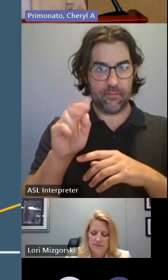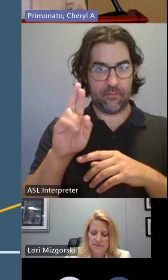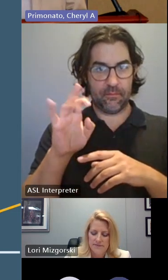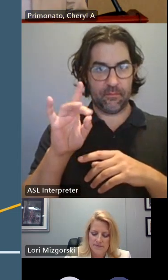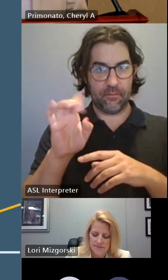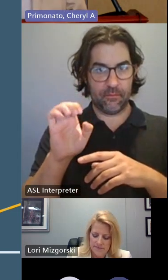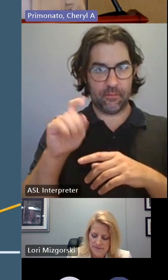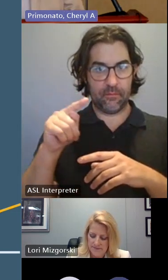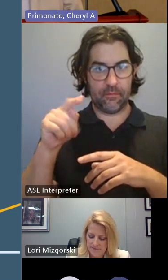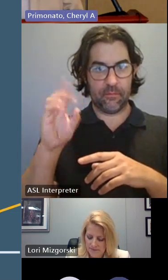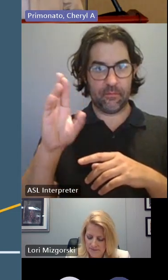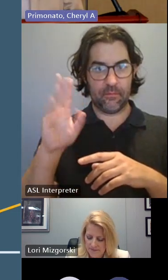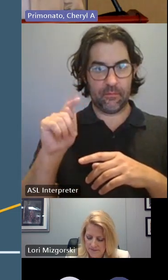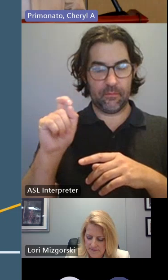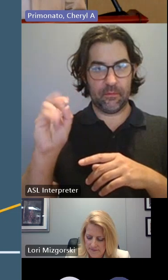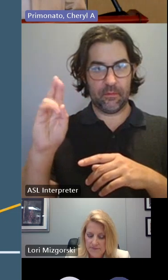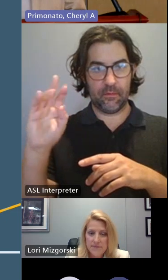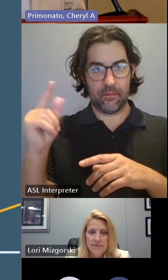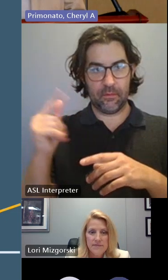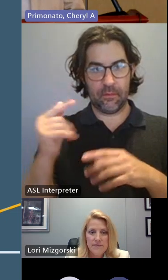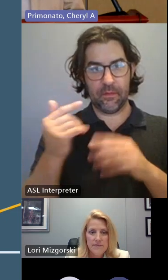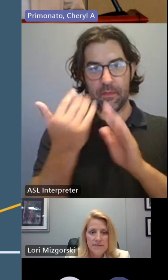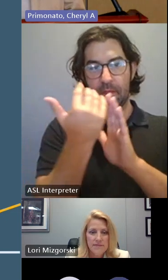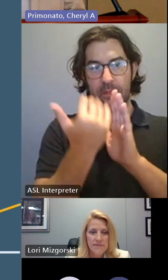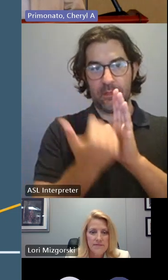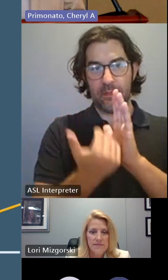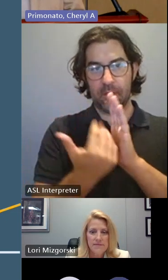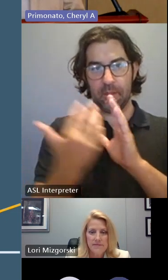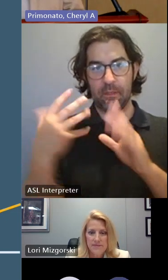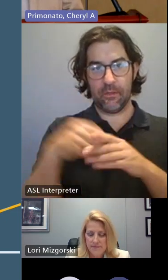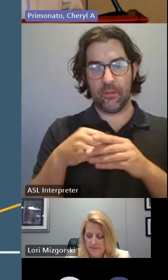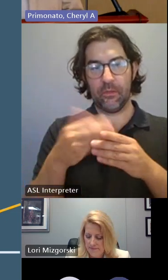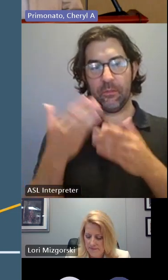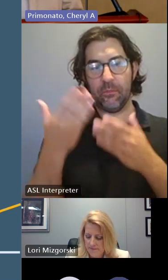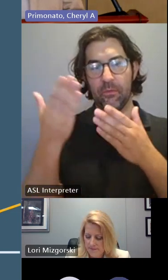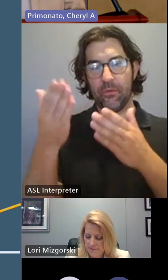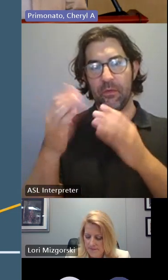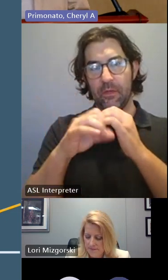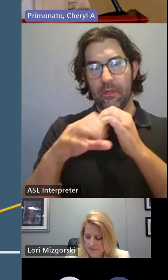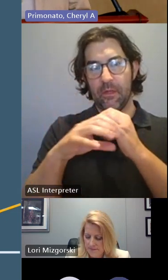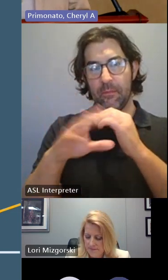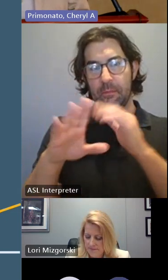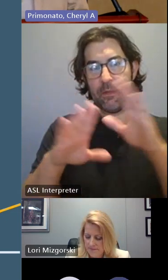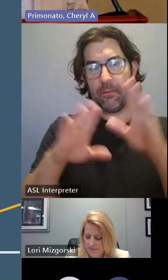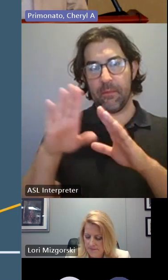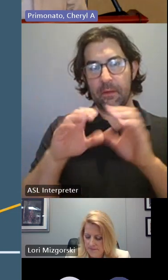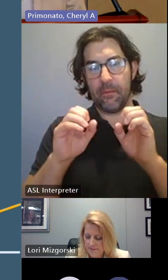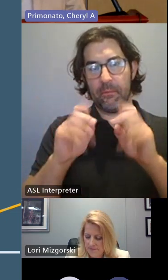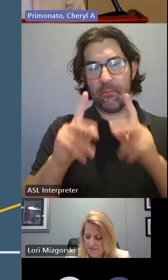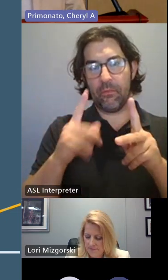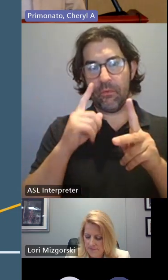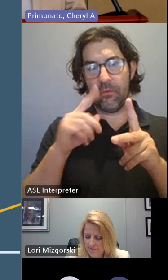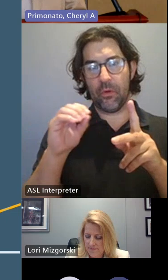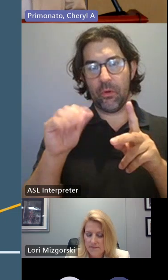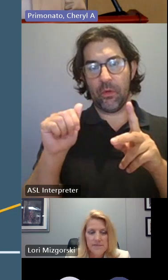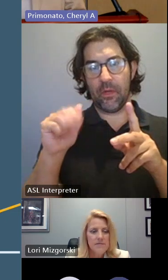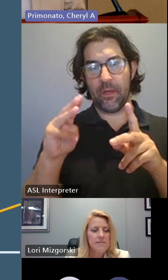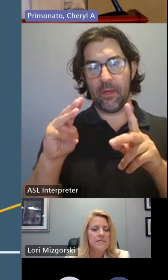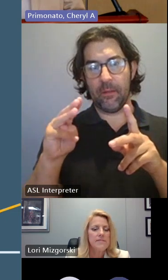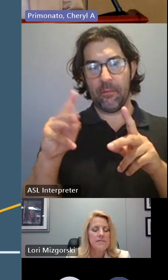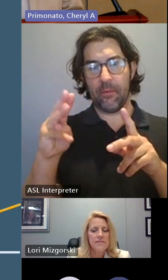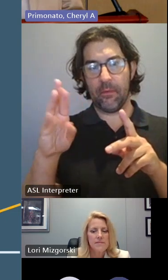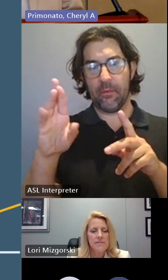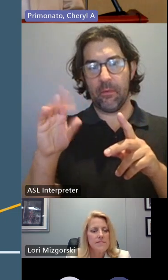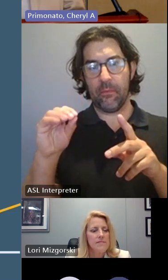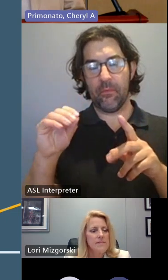ebusiness.rideprt.org. The following list includes projected advertisement and bid opportunities in our OEM, MRO, bus